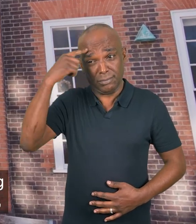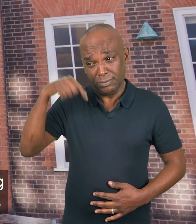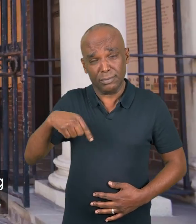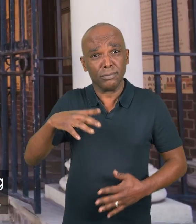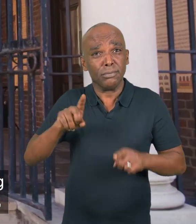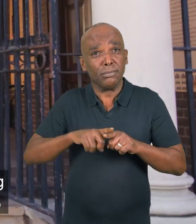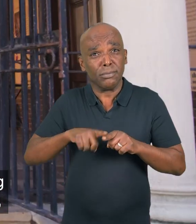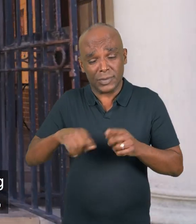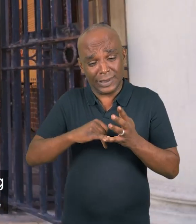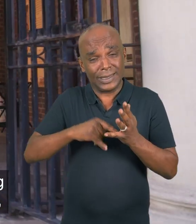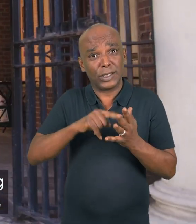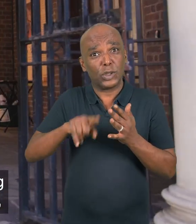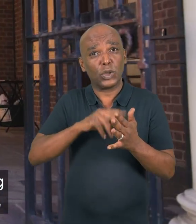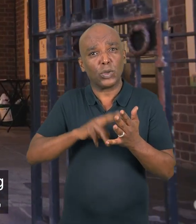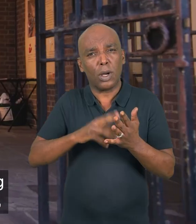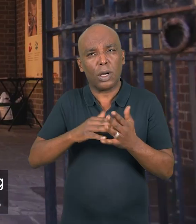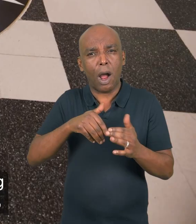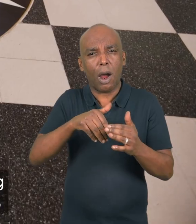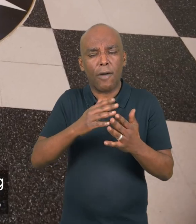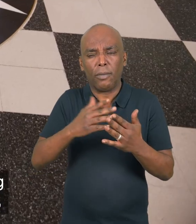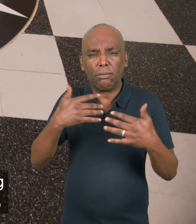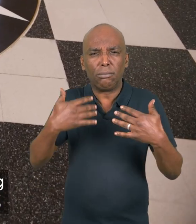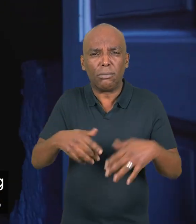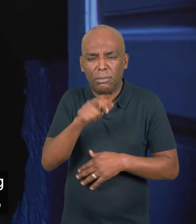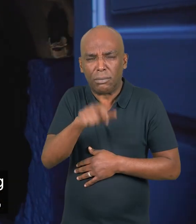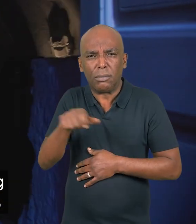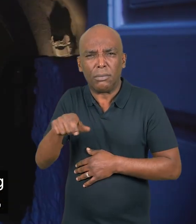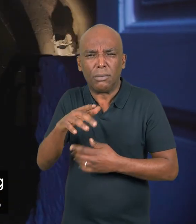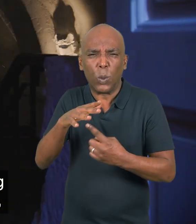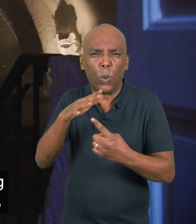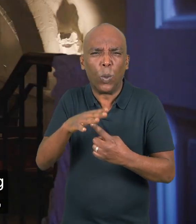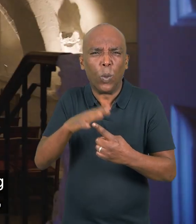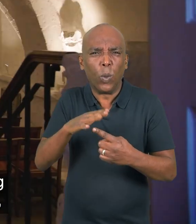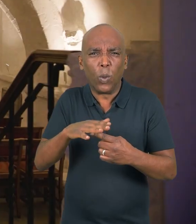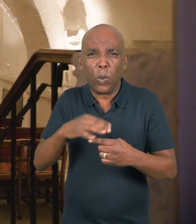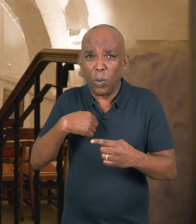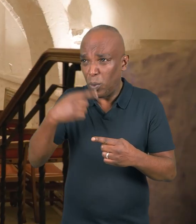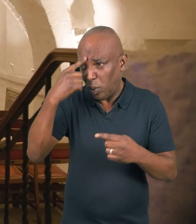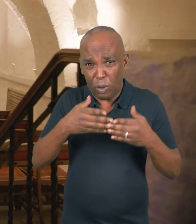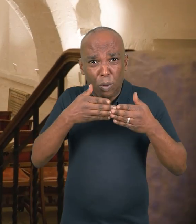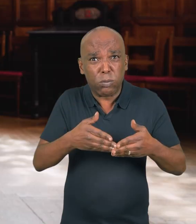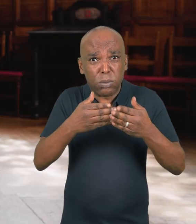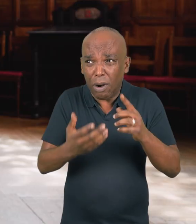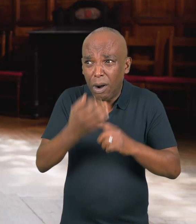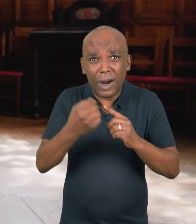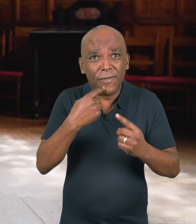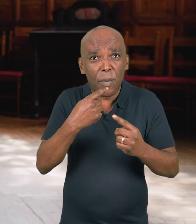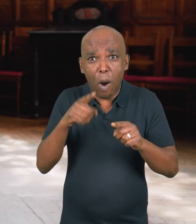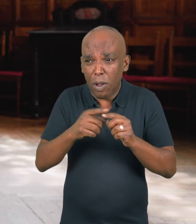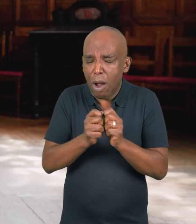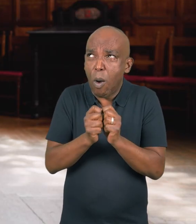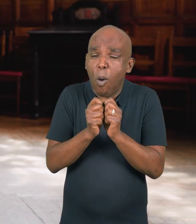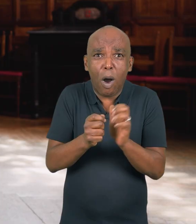So the words I think of when I'm thinking of the St John Archive include poignant, voyage of discovery, and